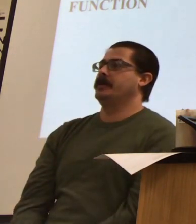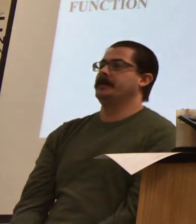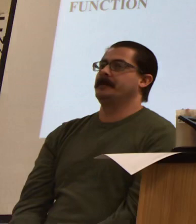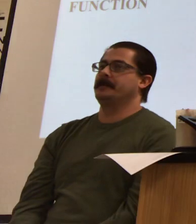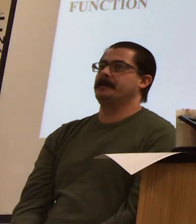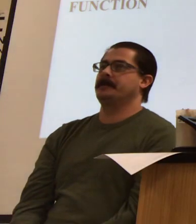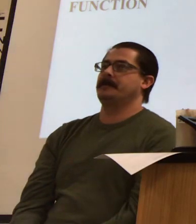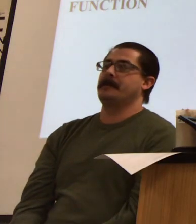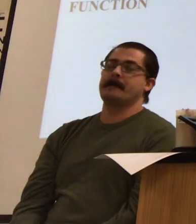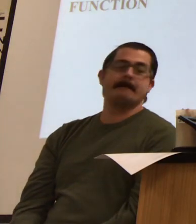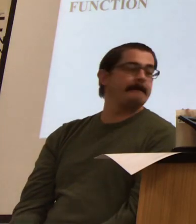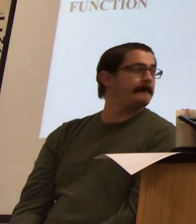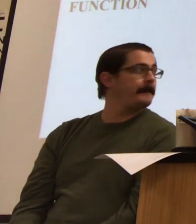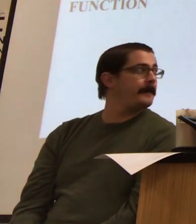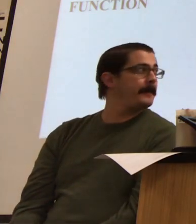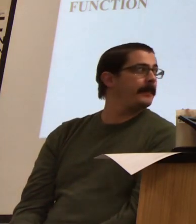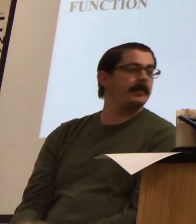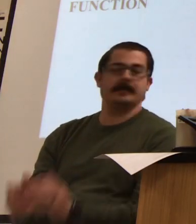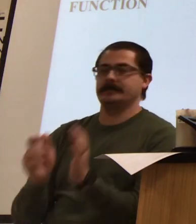Maintain